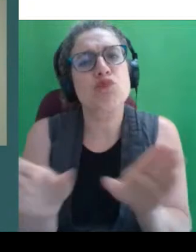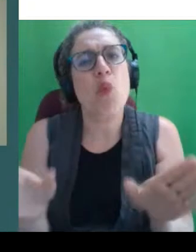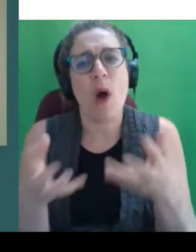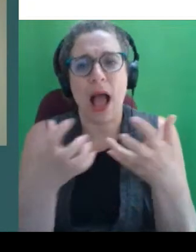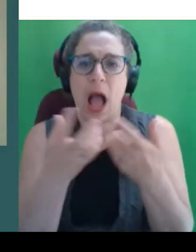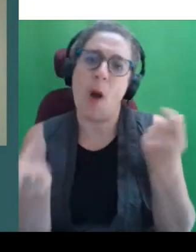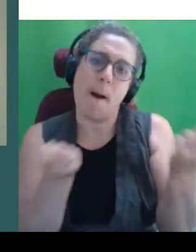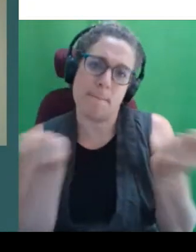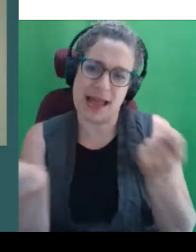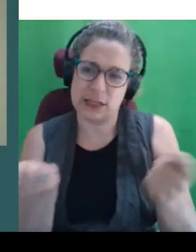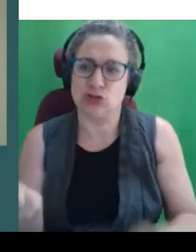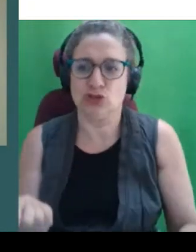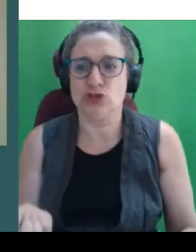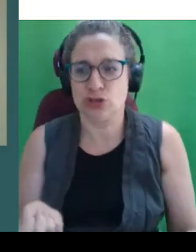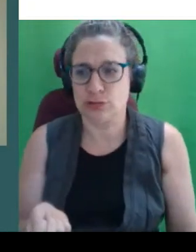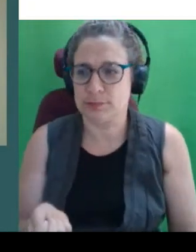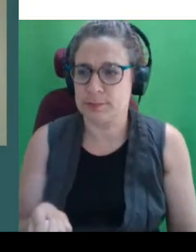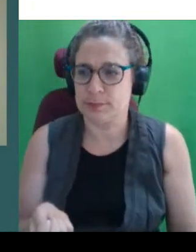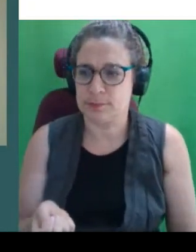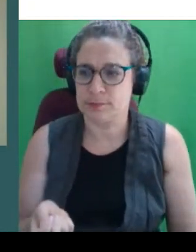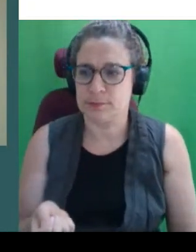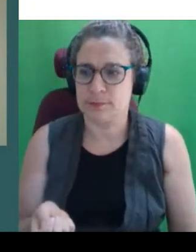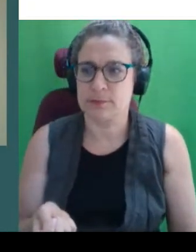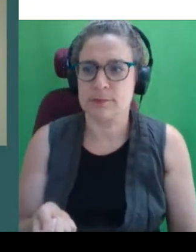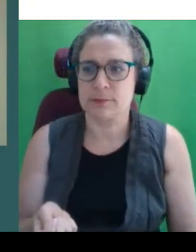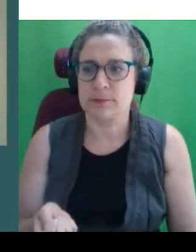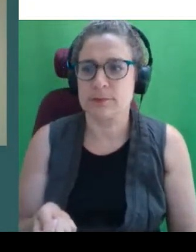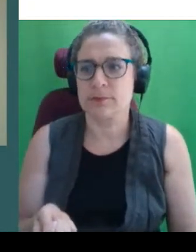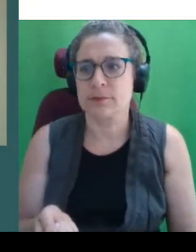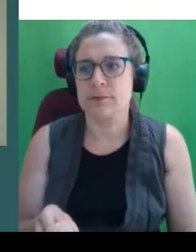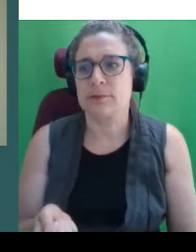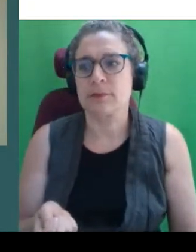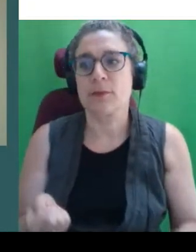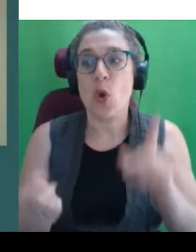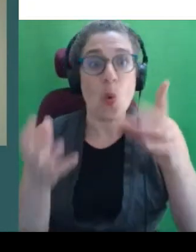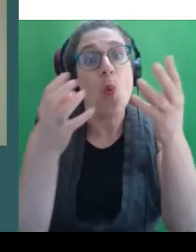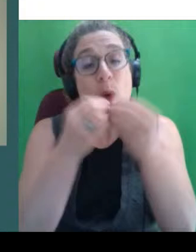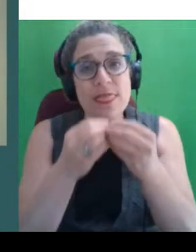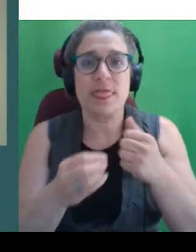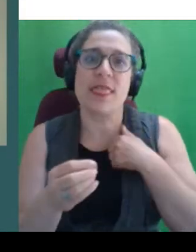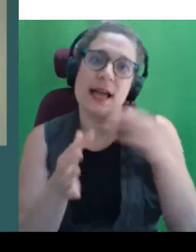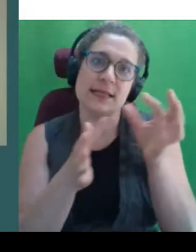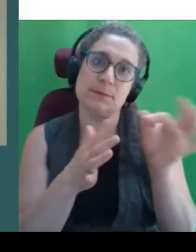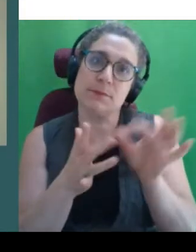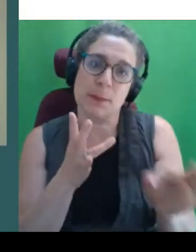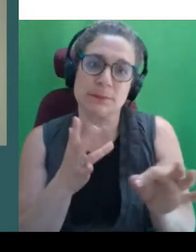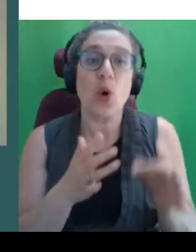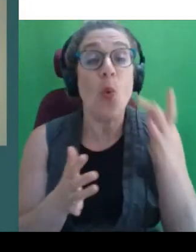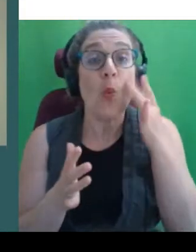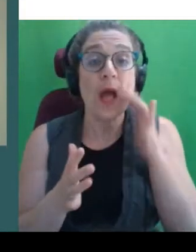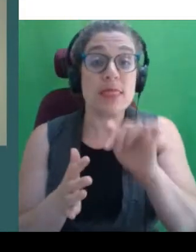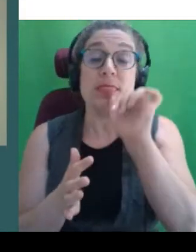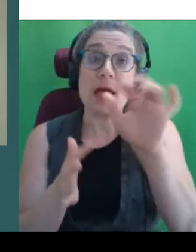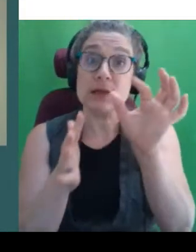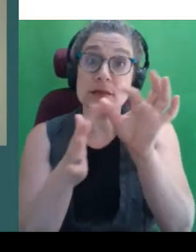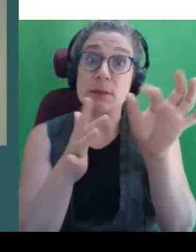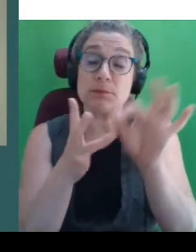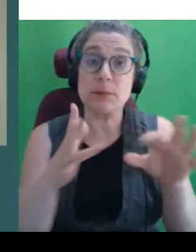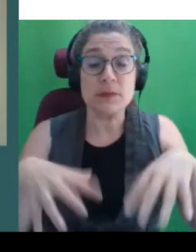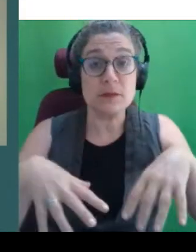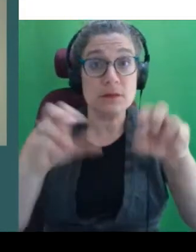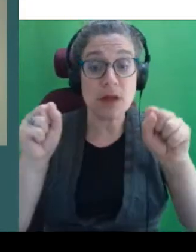might try and manage that alongside symptoms. And when their symptoms start reducing or they come